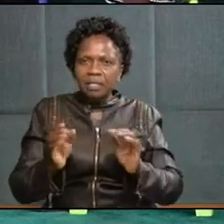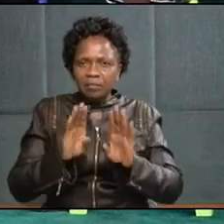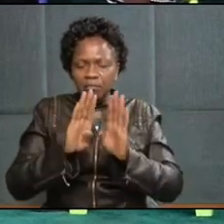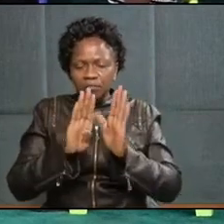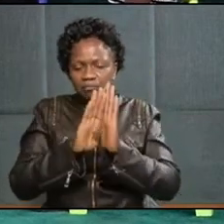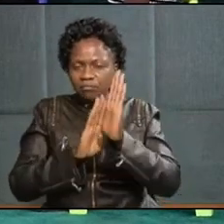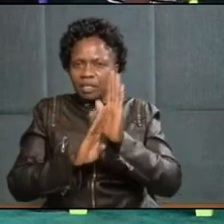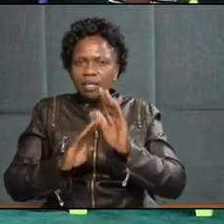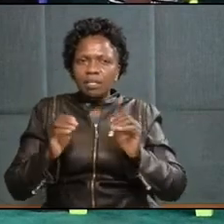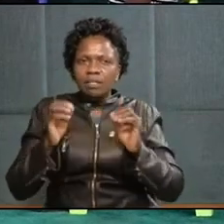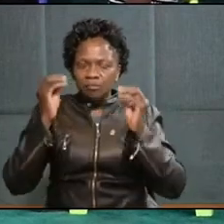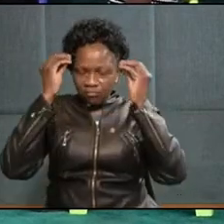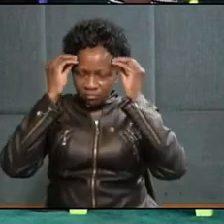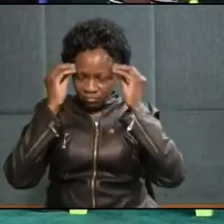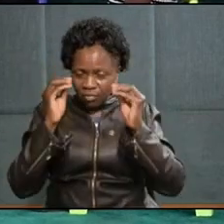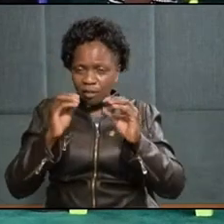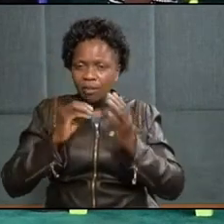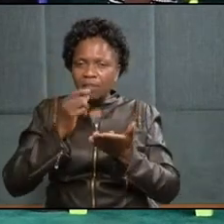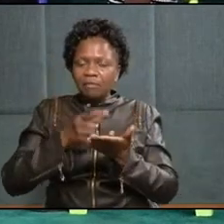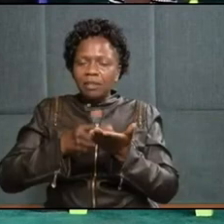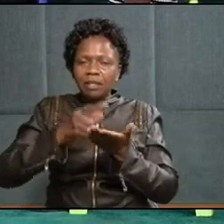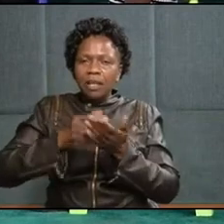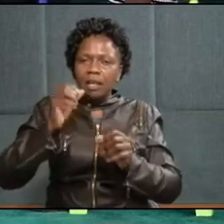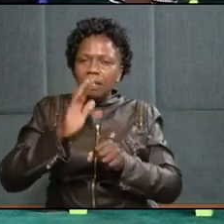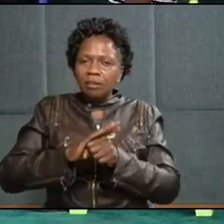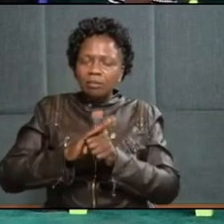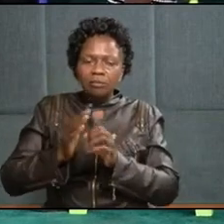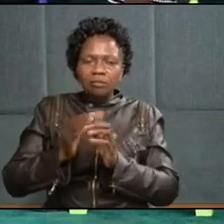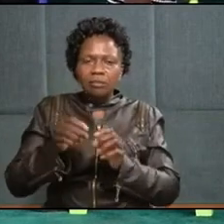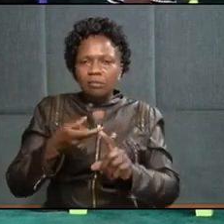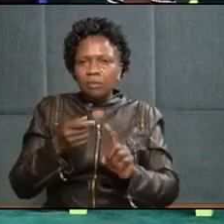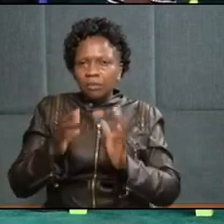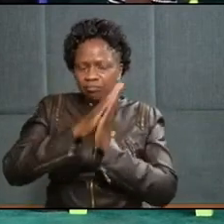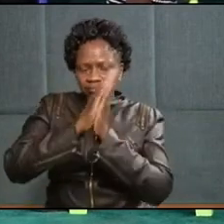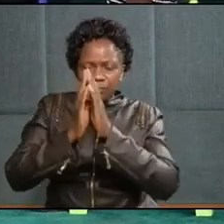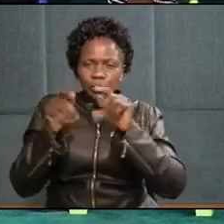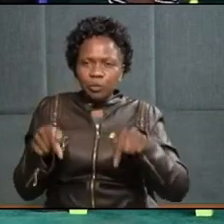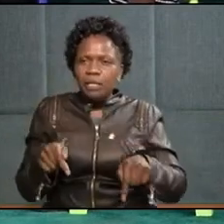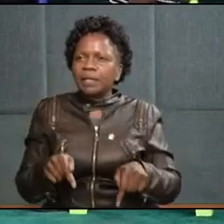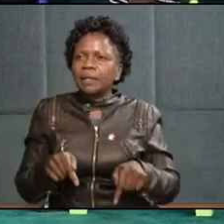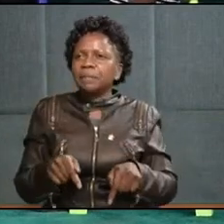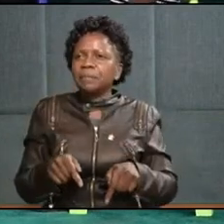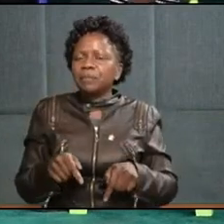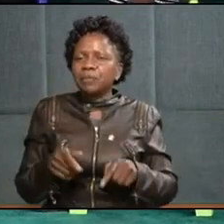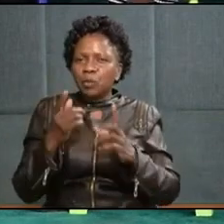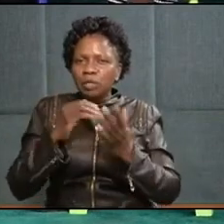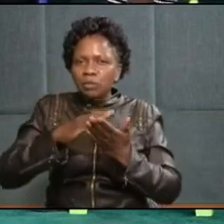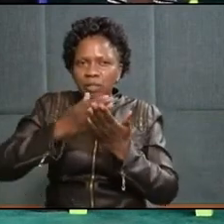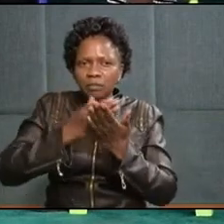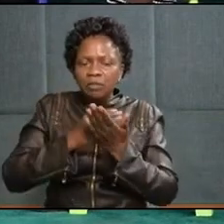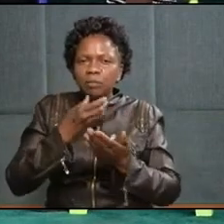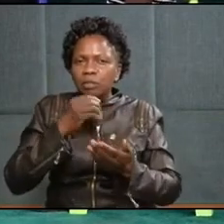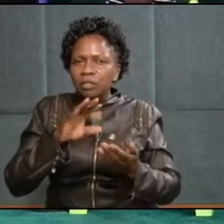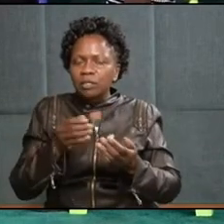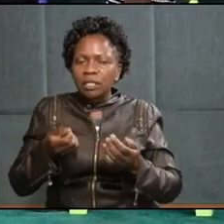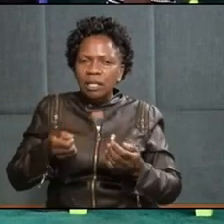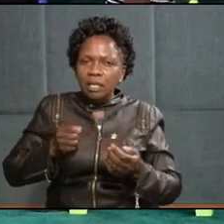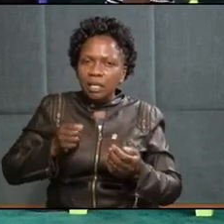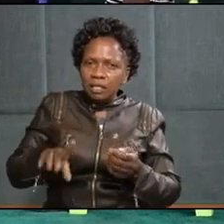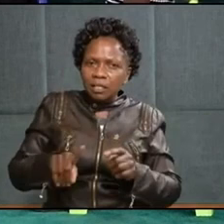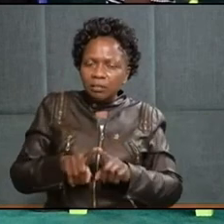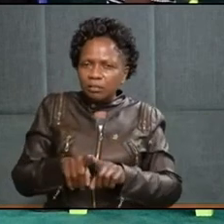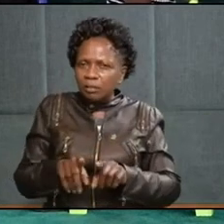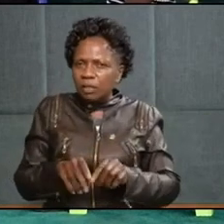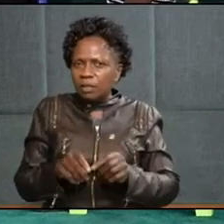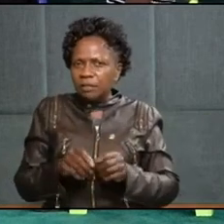Bible scholars, and we have learned so much from our story today. Don't you think so? Yes. Do you want to share with the boys and girls at home what we have